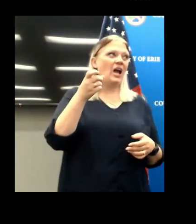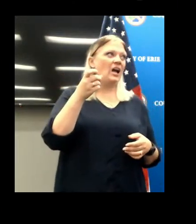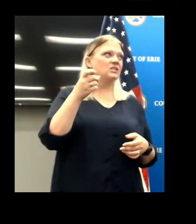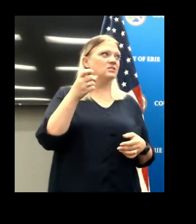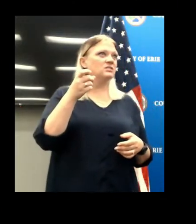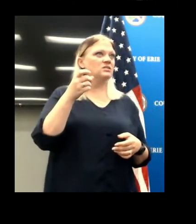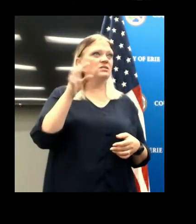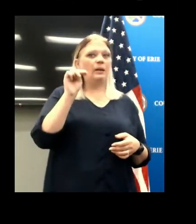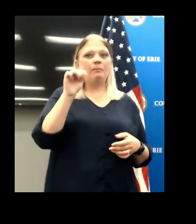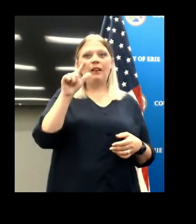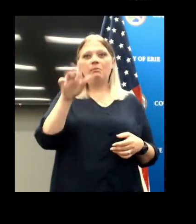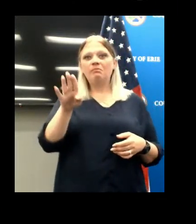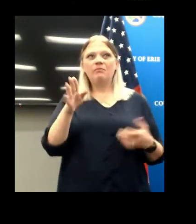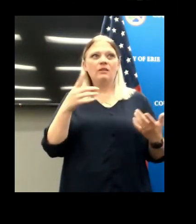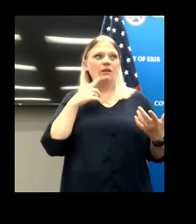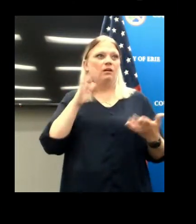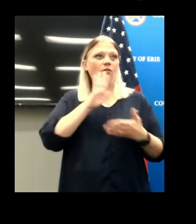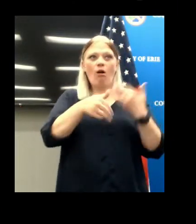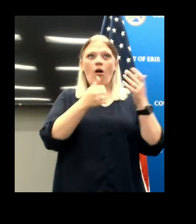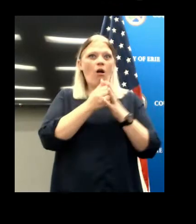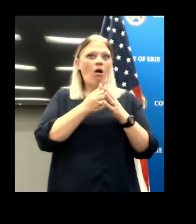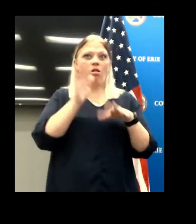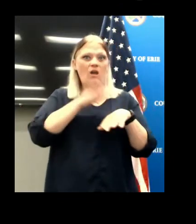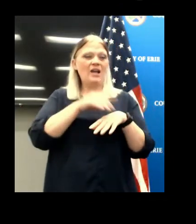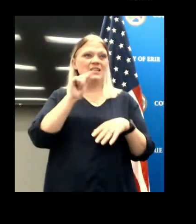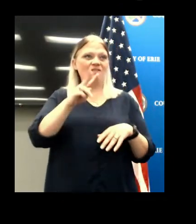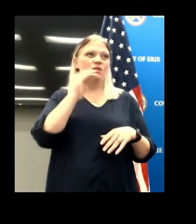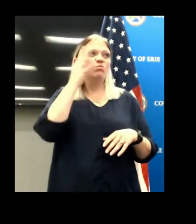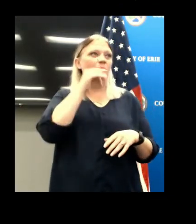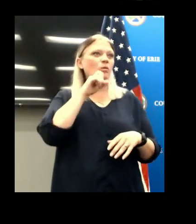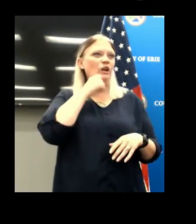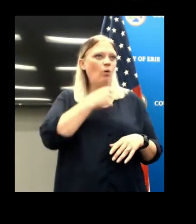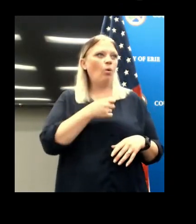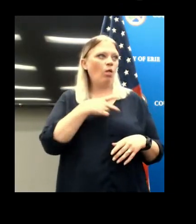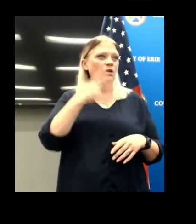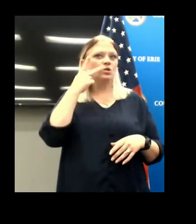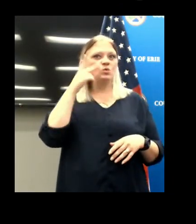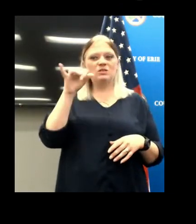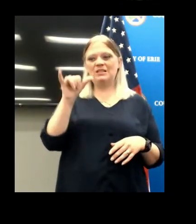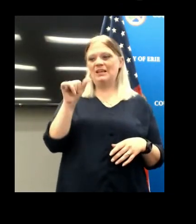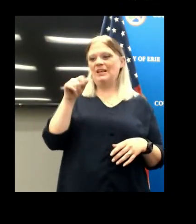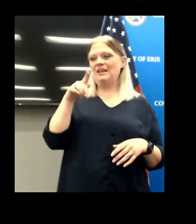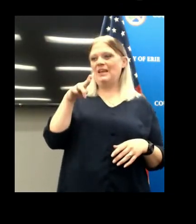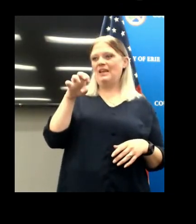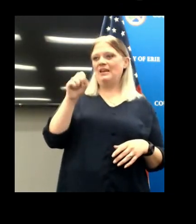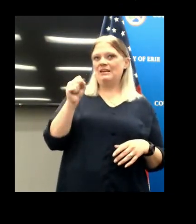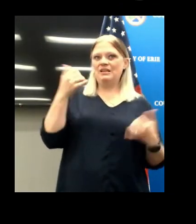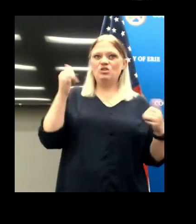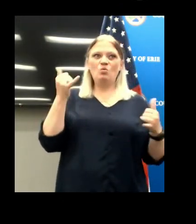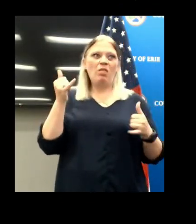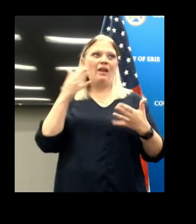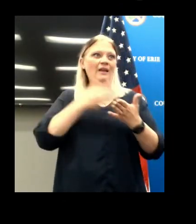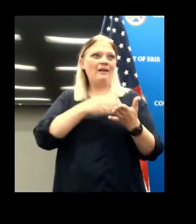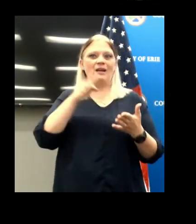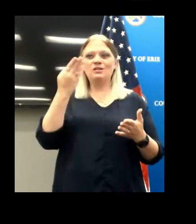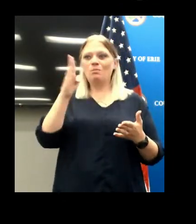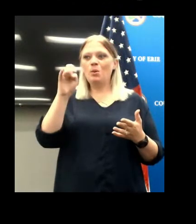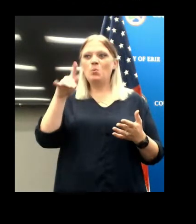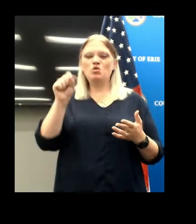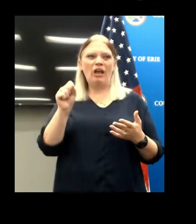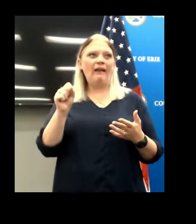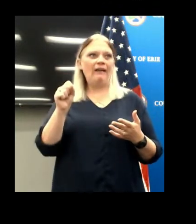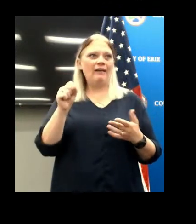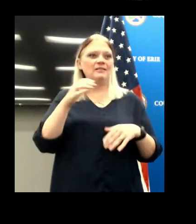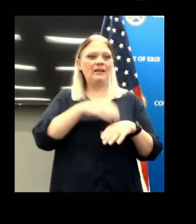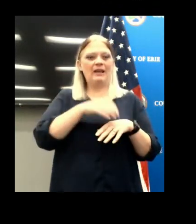Major League Baseball, they all would have been broadcasts. It would have been pretty cool watching the Yankees play the Blue Jays or the Boston Red Sox play the Blue Jays